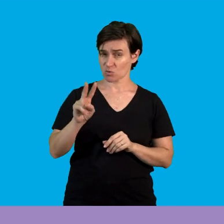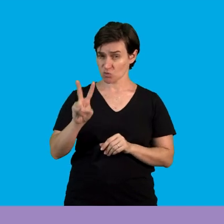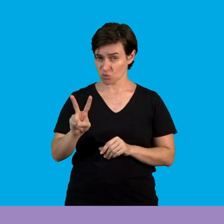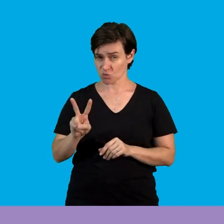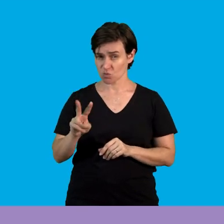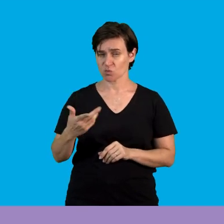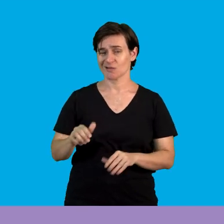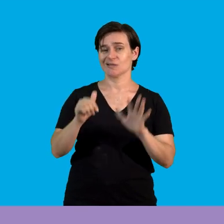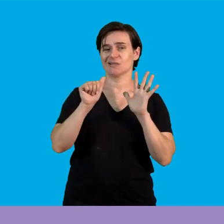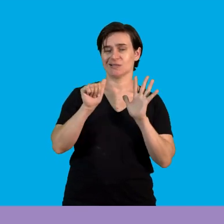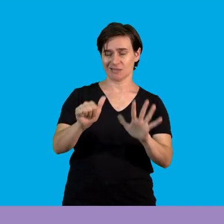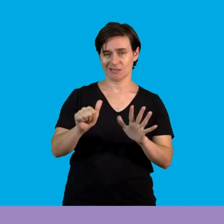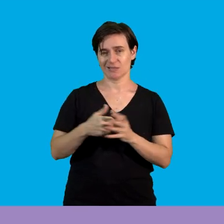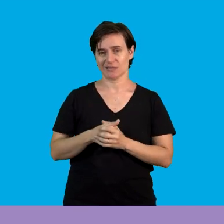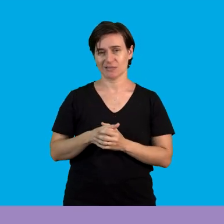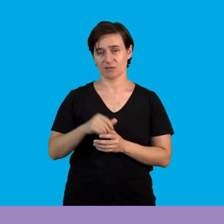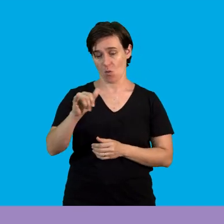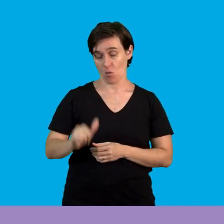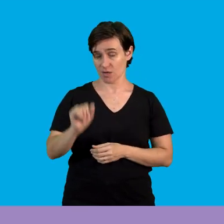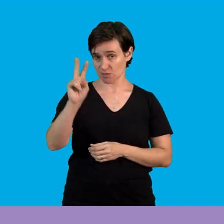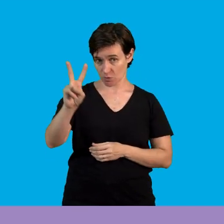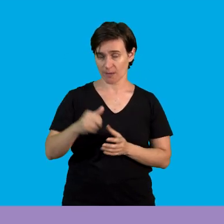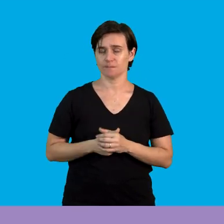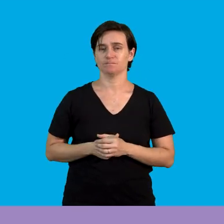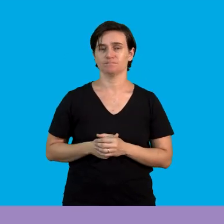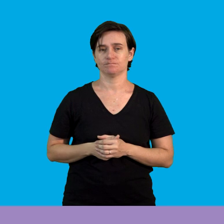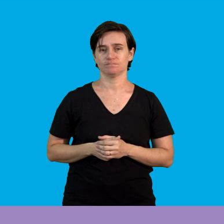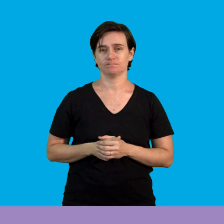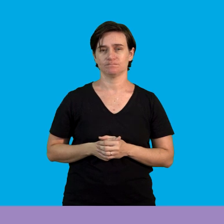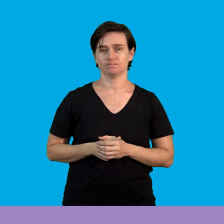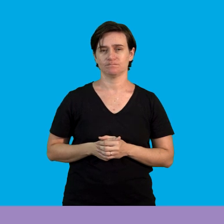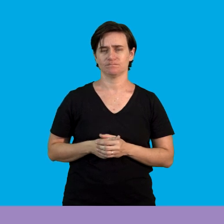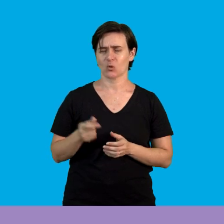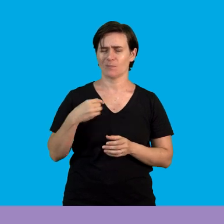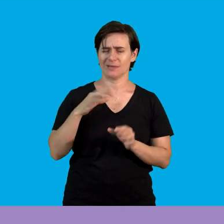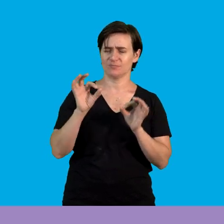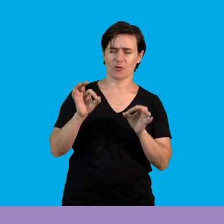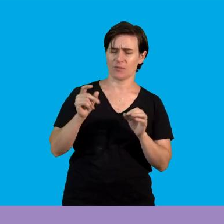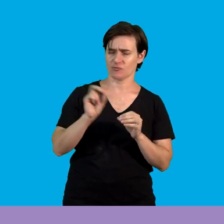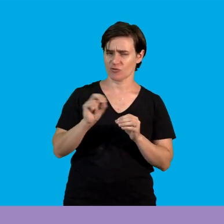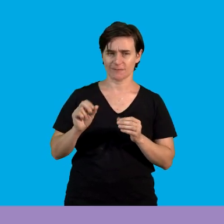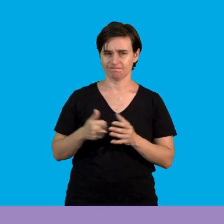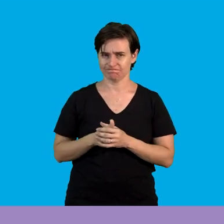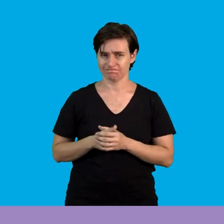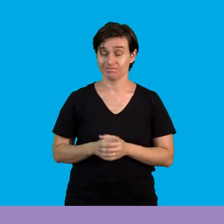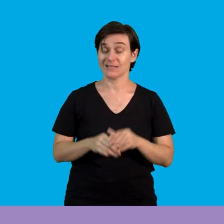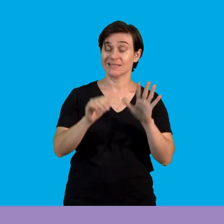8 minus 2 would give us 6y squared. Let me write that